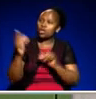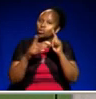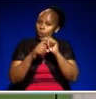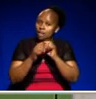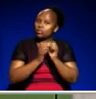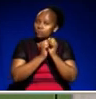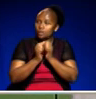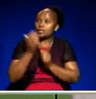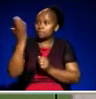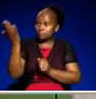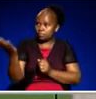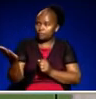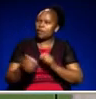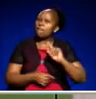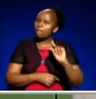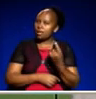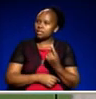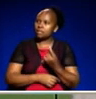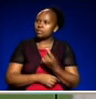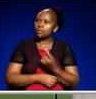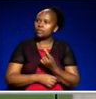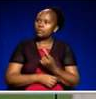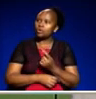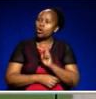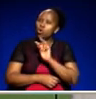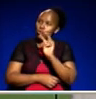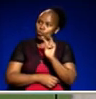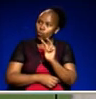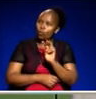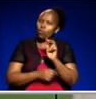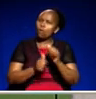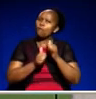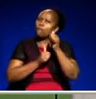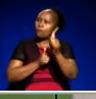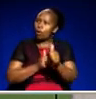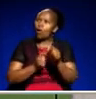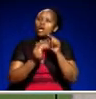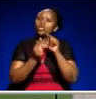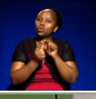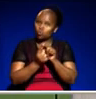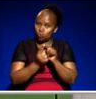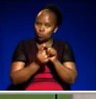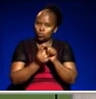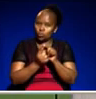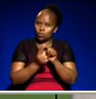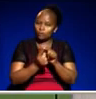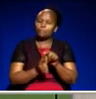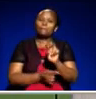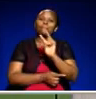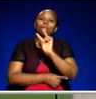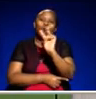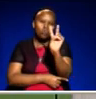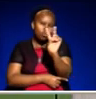here. The first one, look forward to. Can you repeat